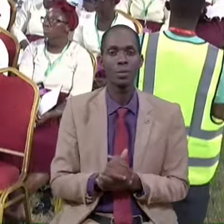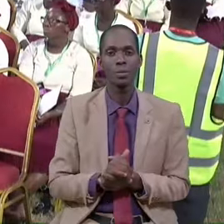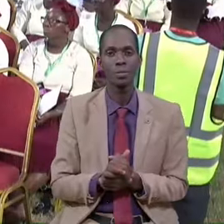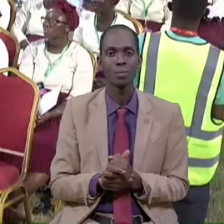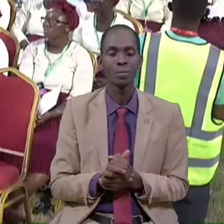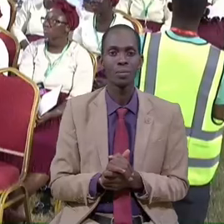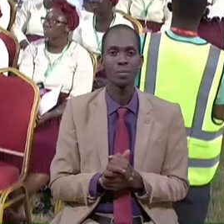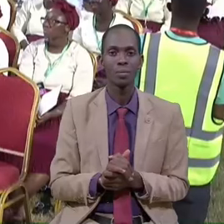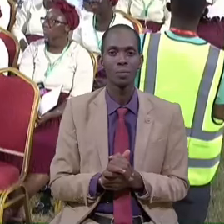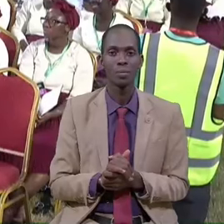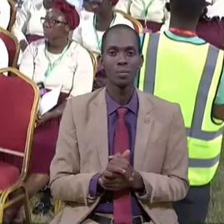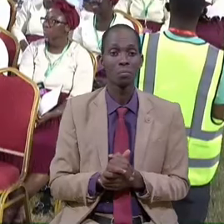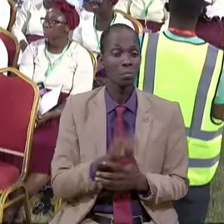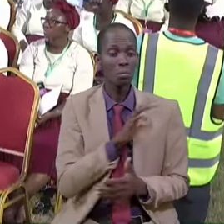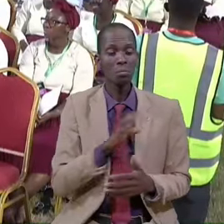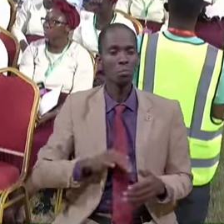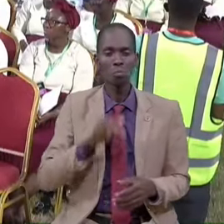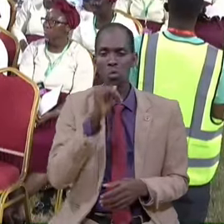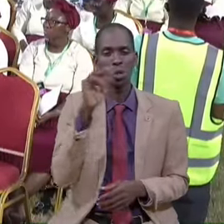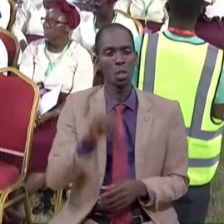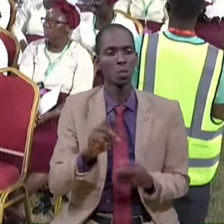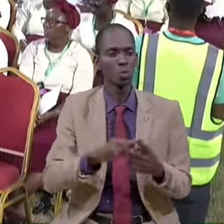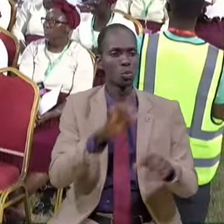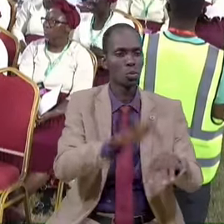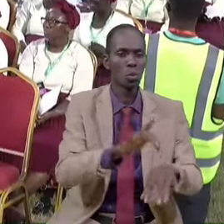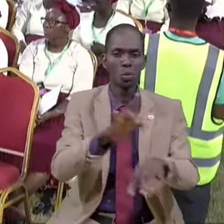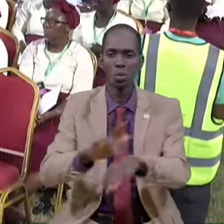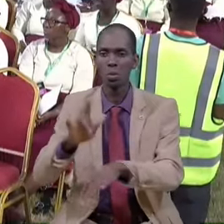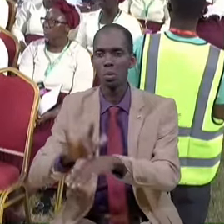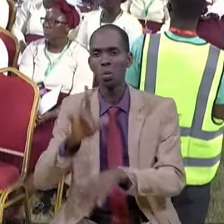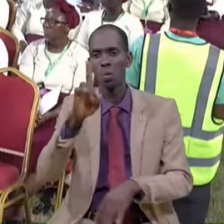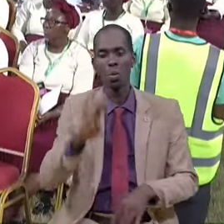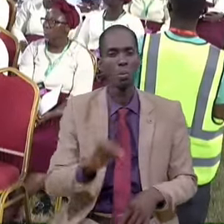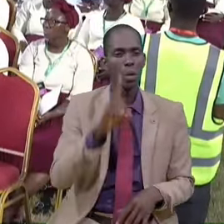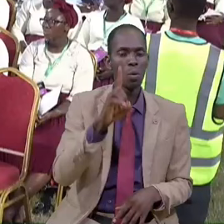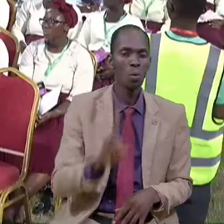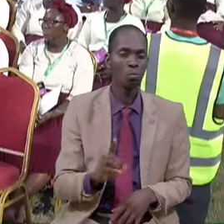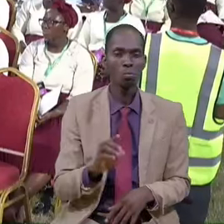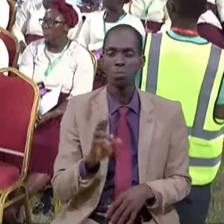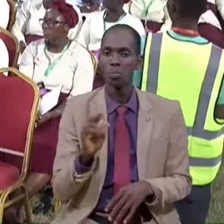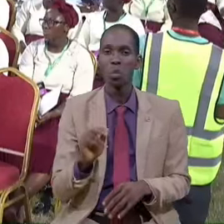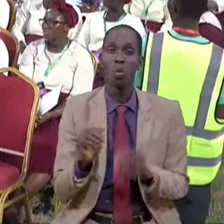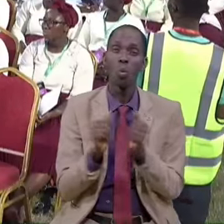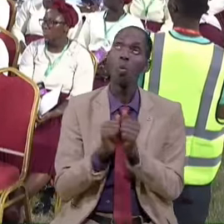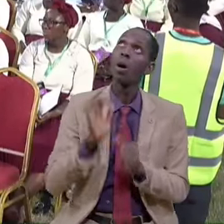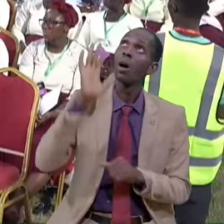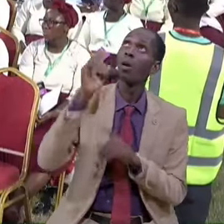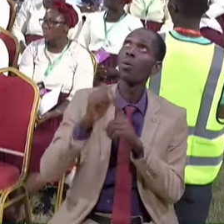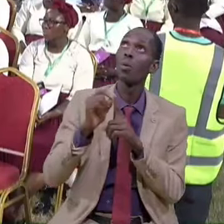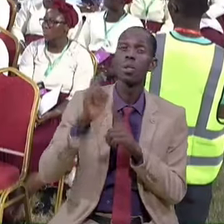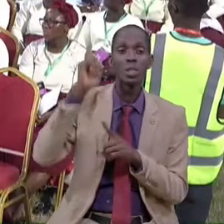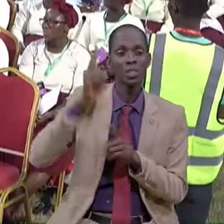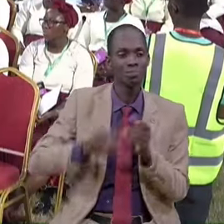word to touch them one by one with his cast